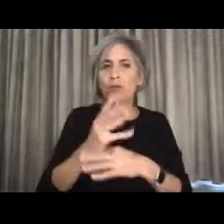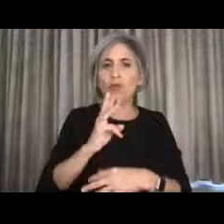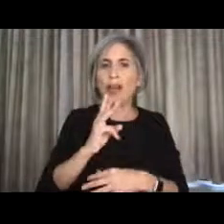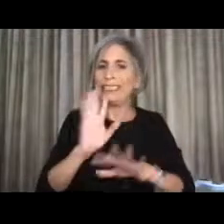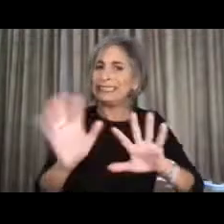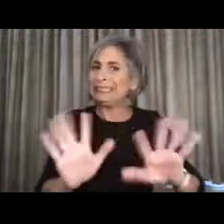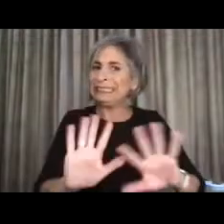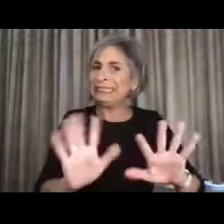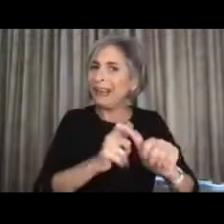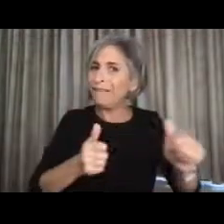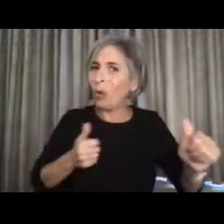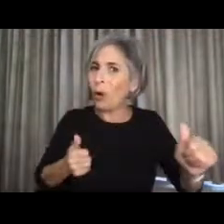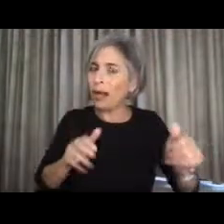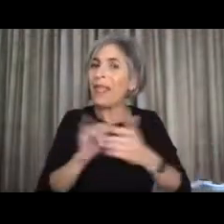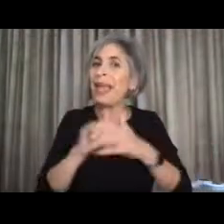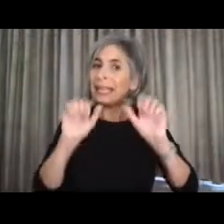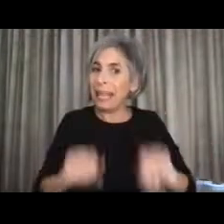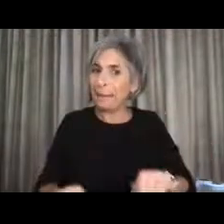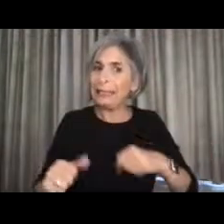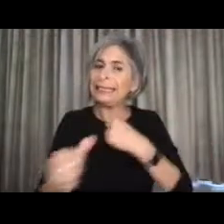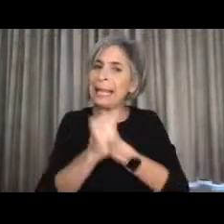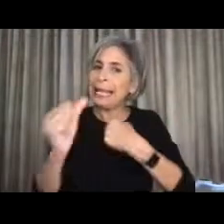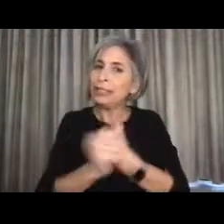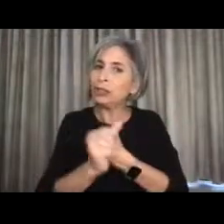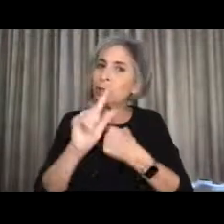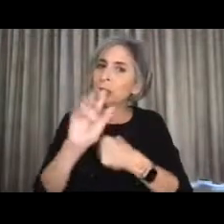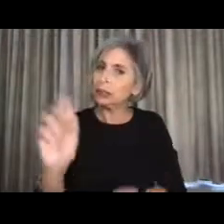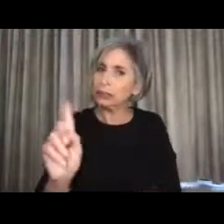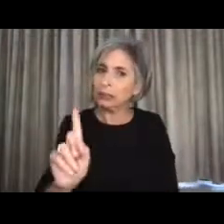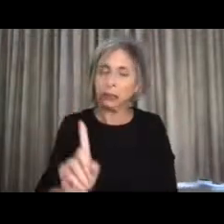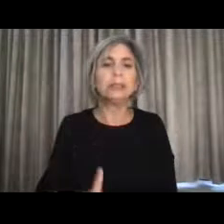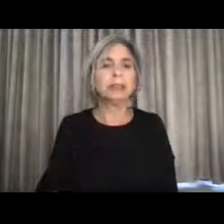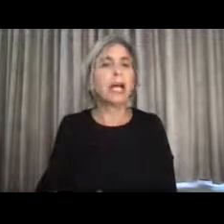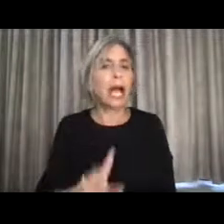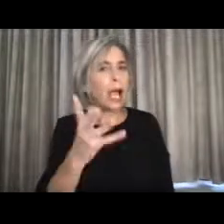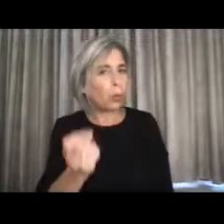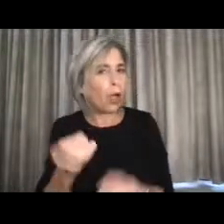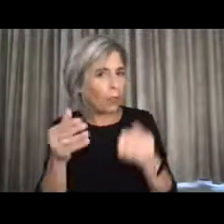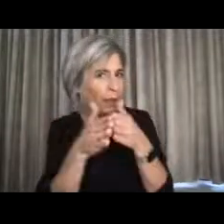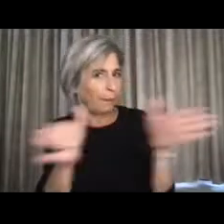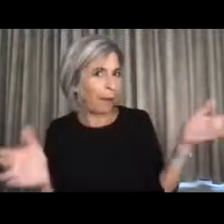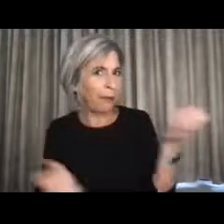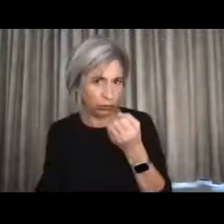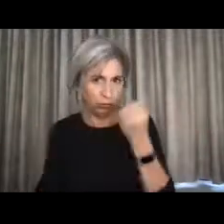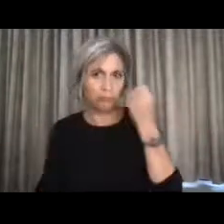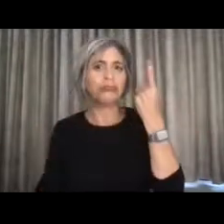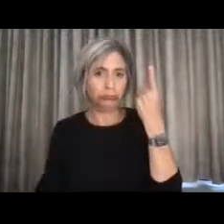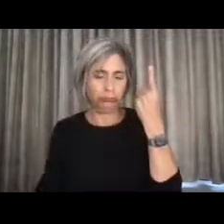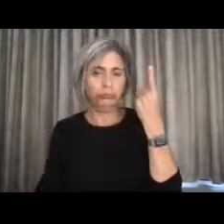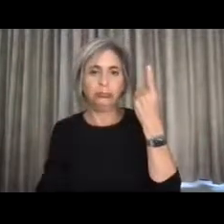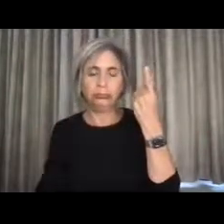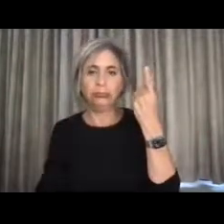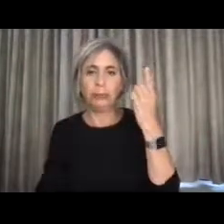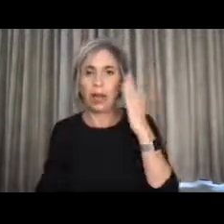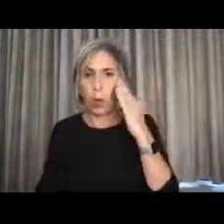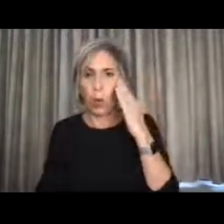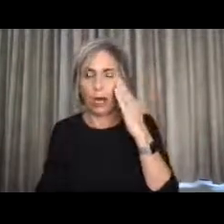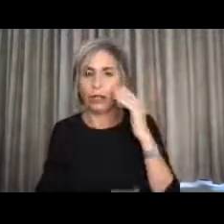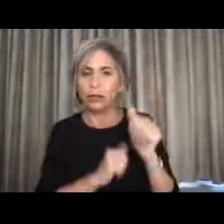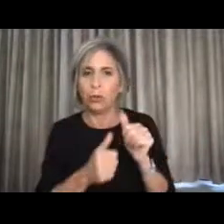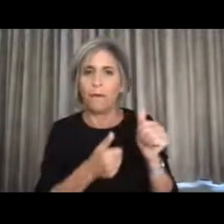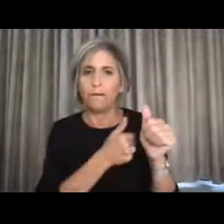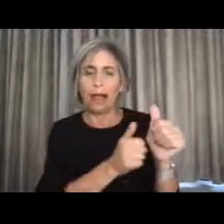water is very, very dangerous. So I want to just throw that out for the public to be advised of, and of course, follow our